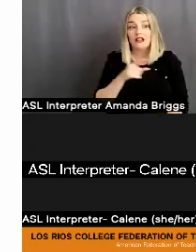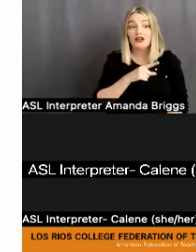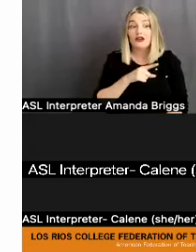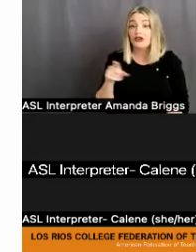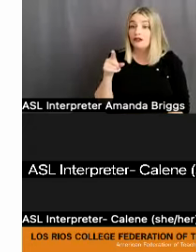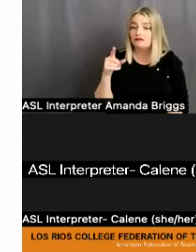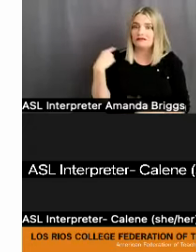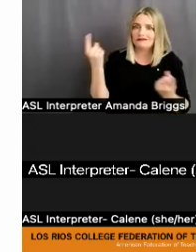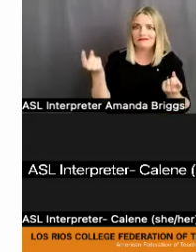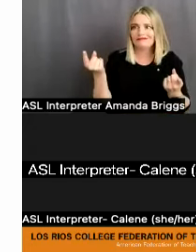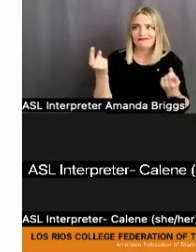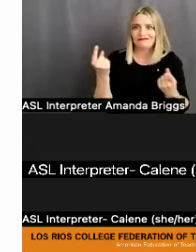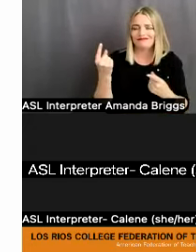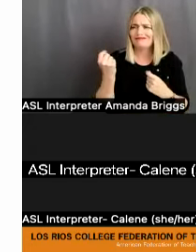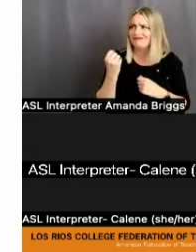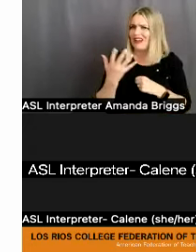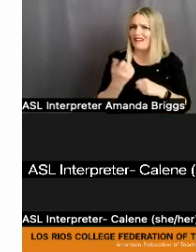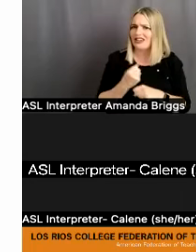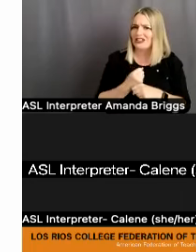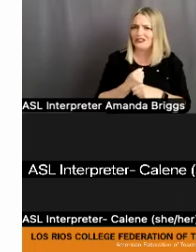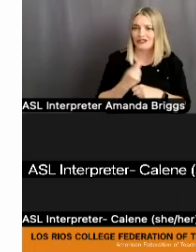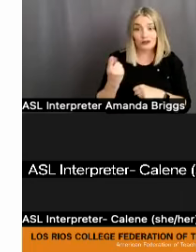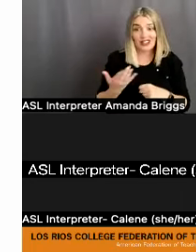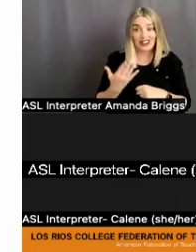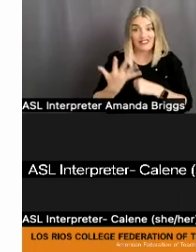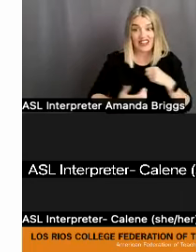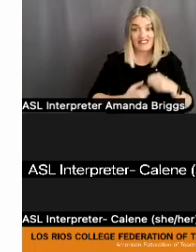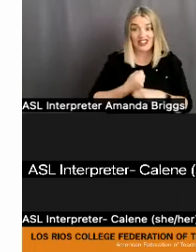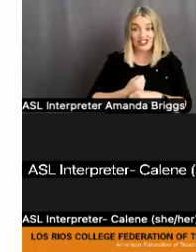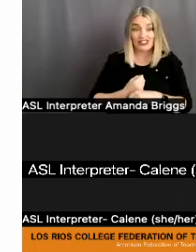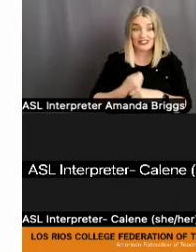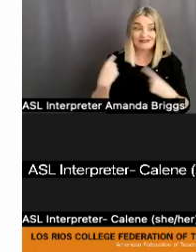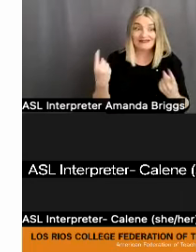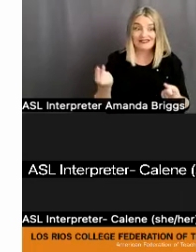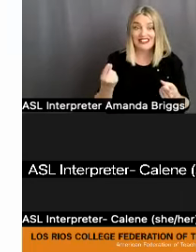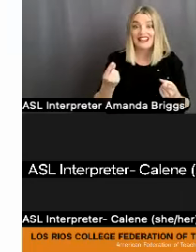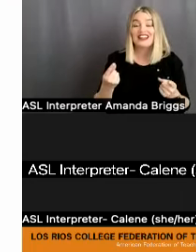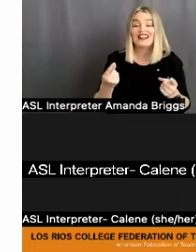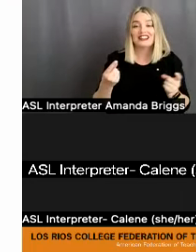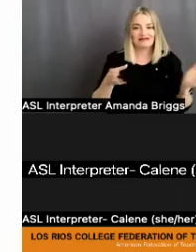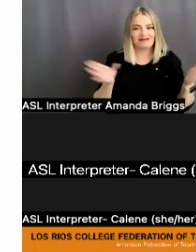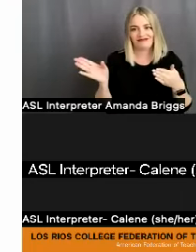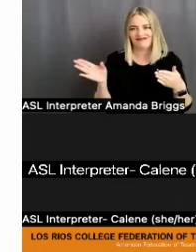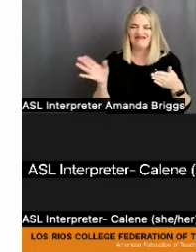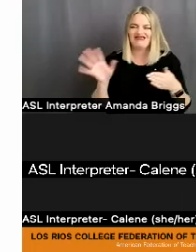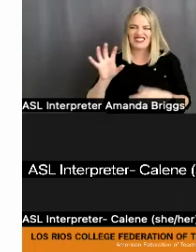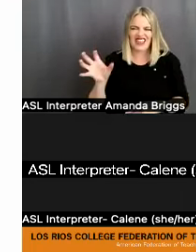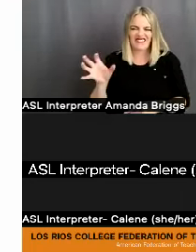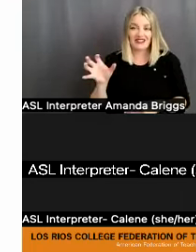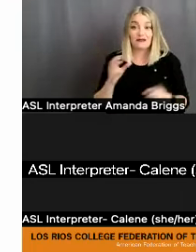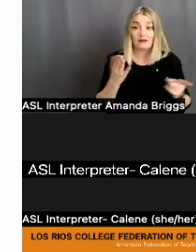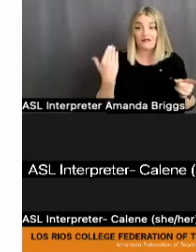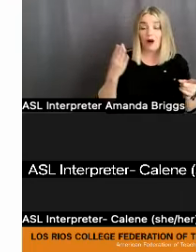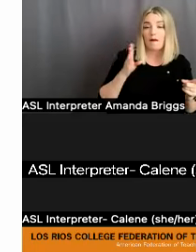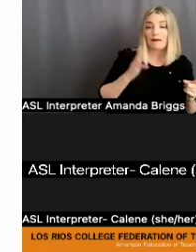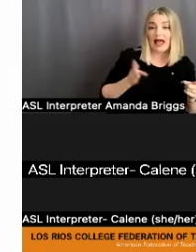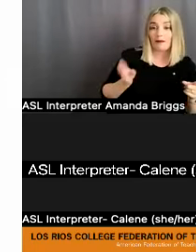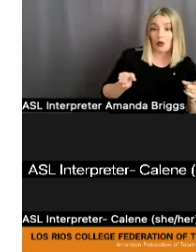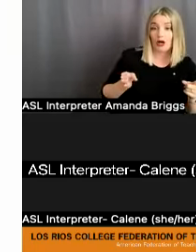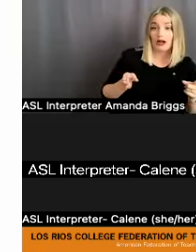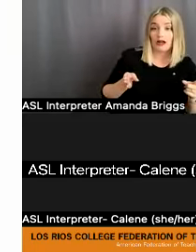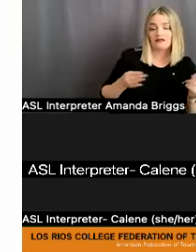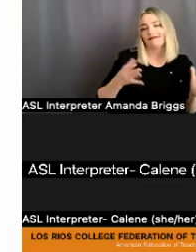last 5 years or been here for 5 years or longer, you know, we switched over to Canvas about 5 years ago from Blackboard, but currently